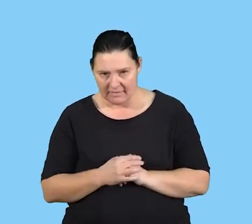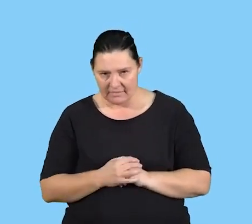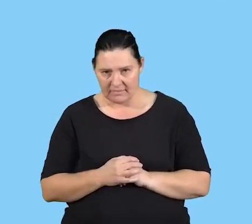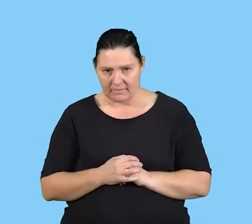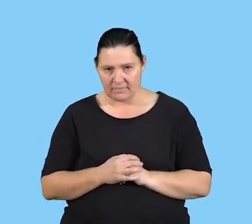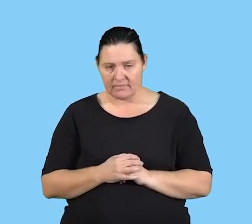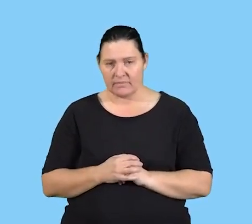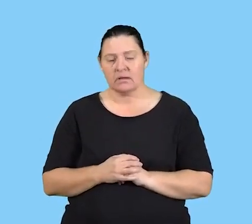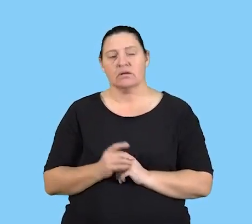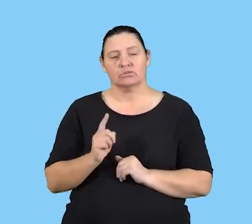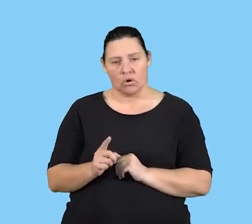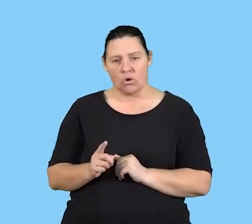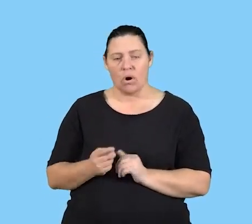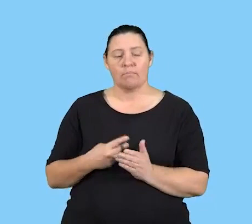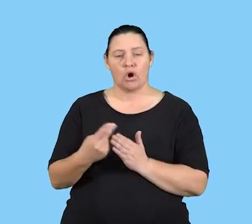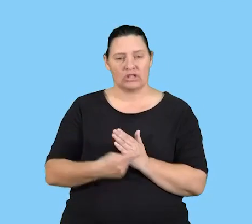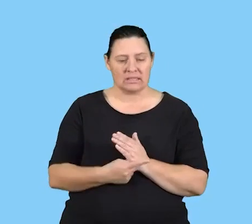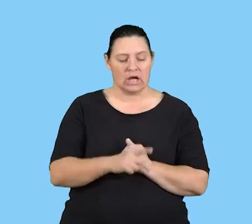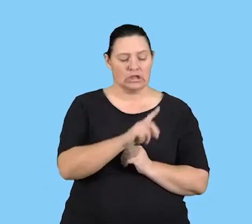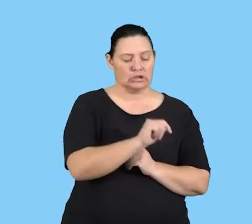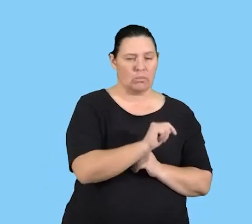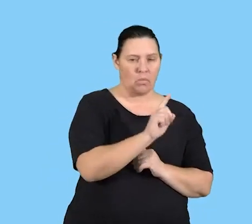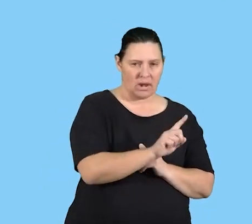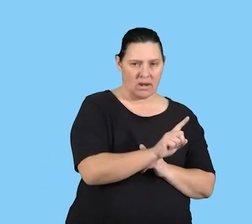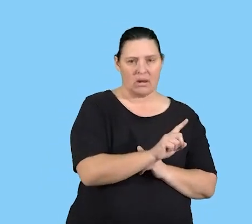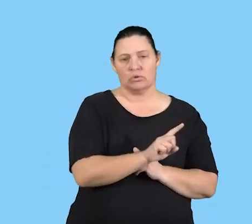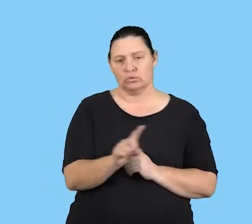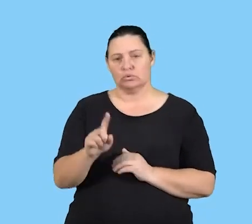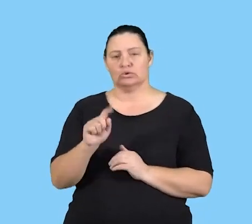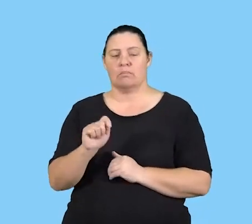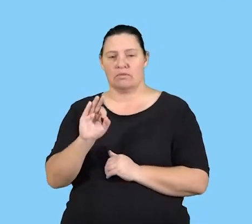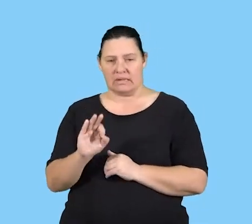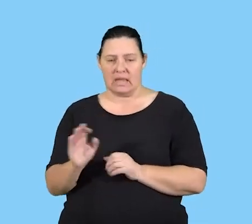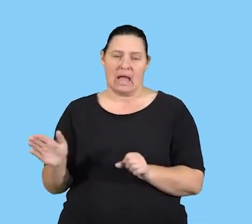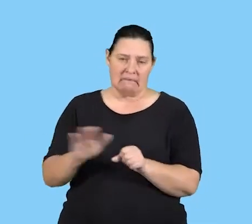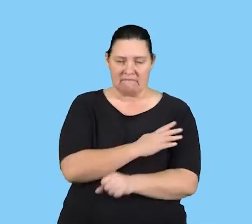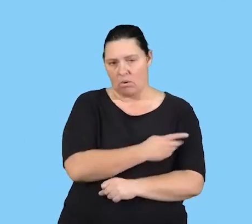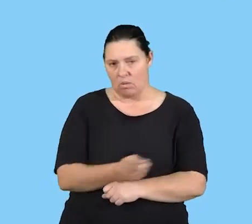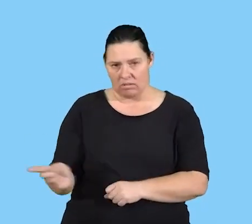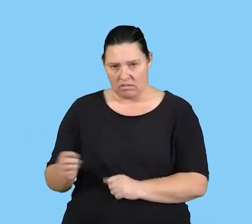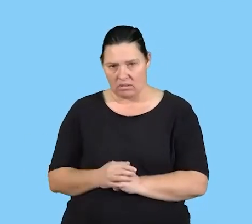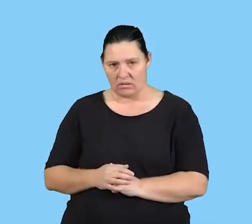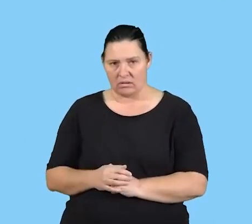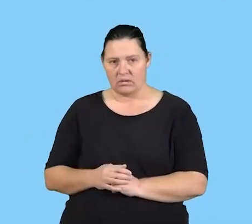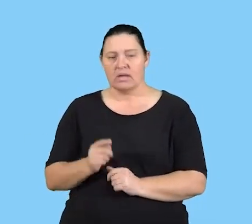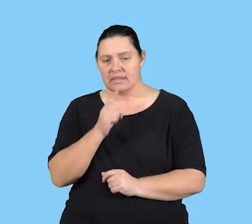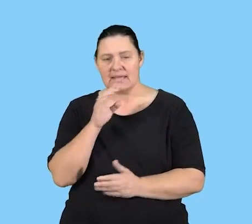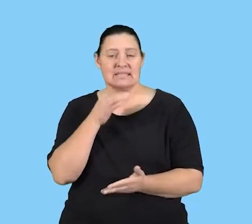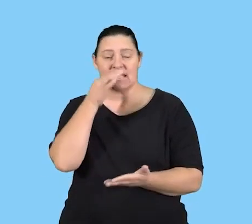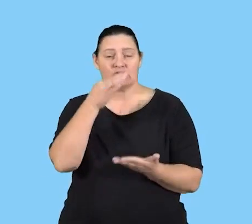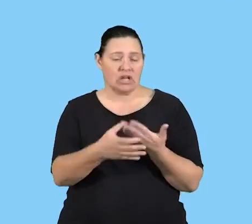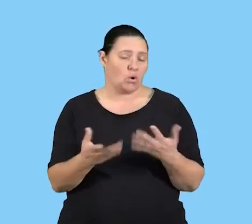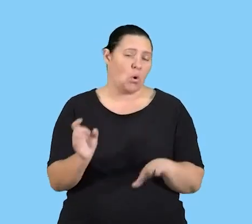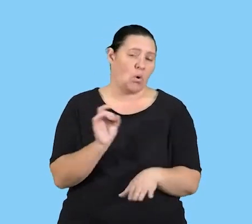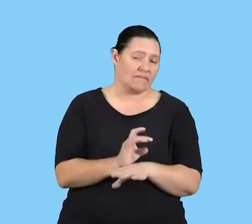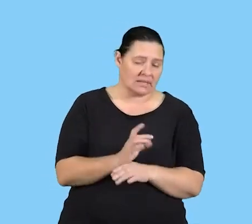the project covers the work from term 1 up to term 3. The advice or the suggestion is